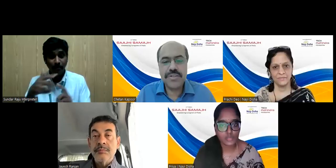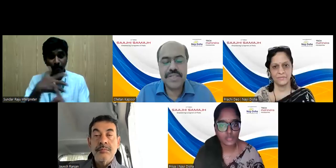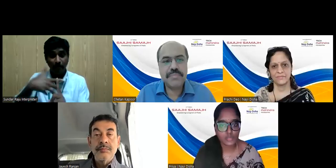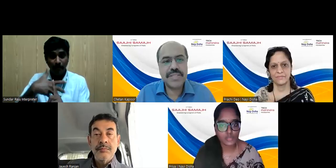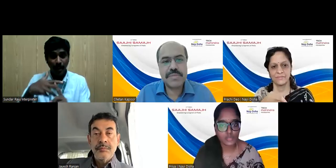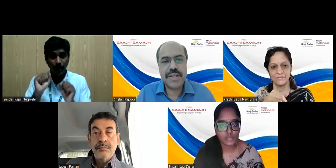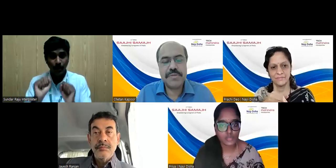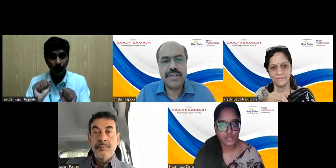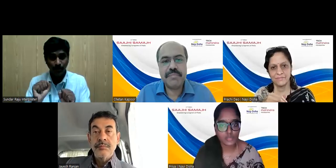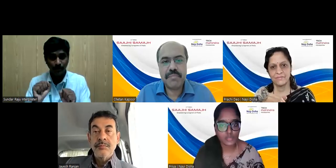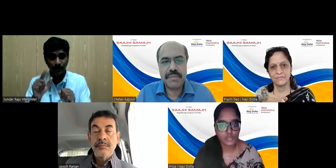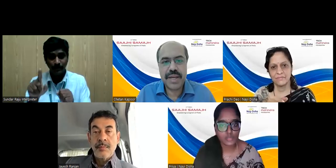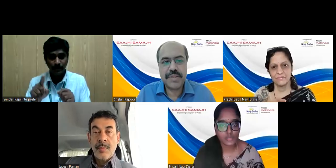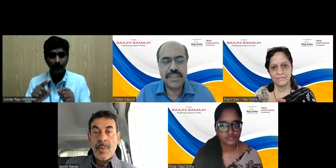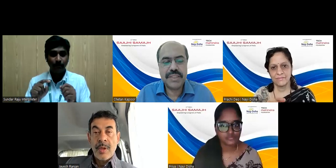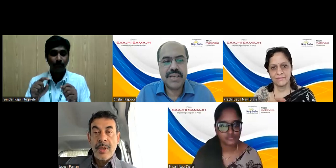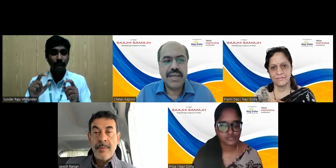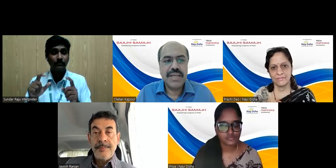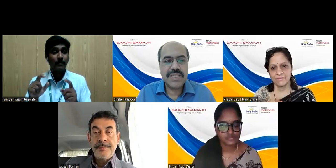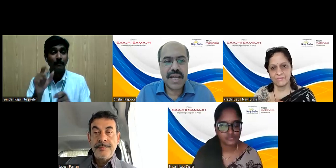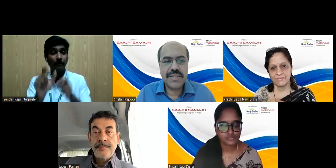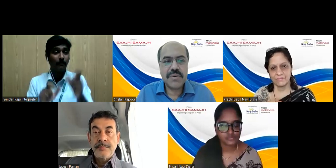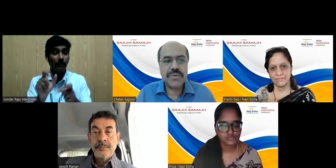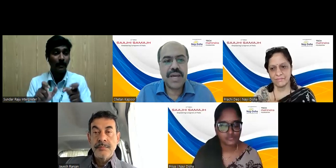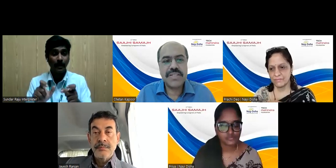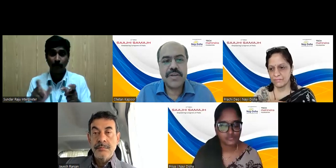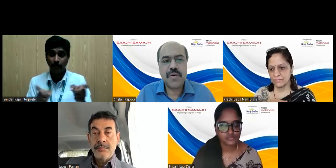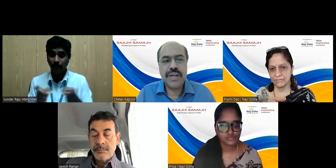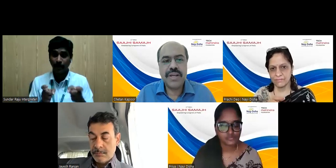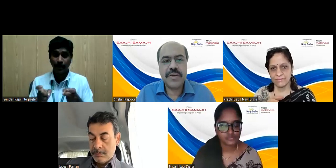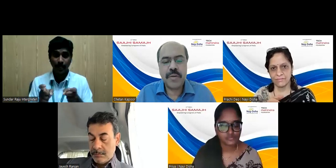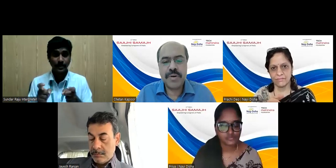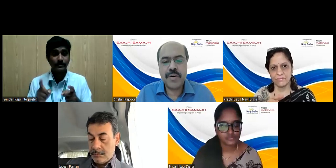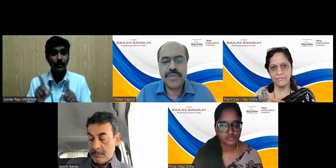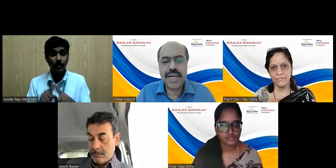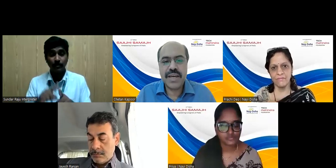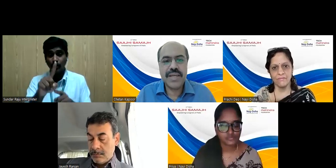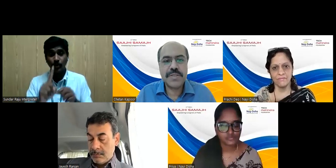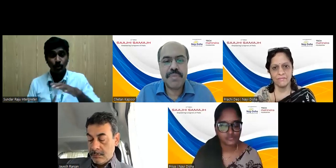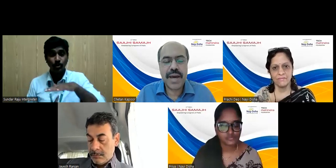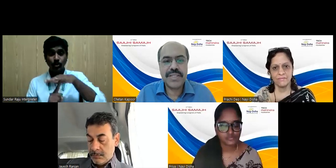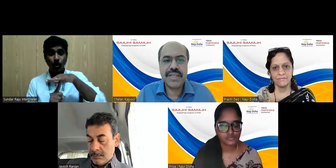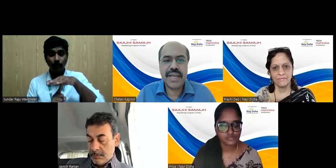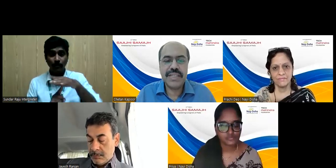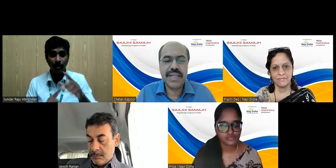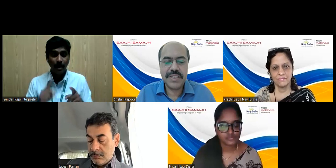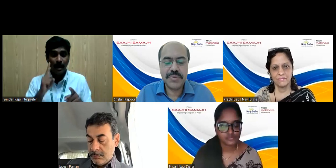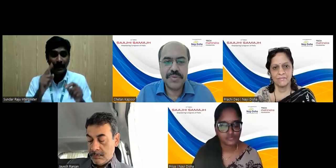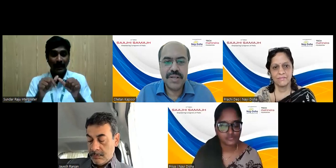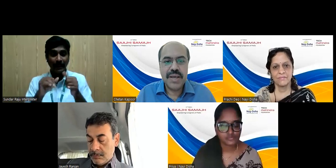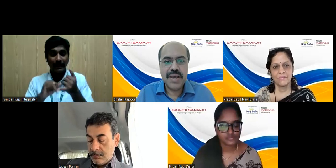in psychology, business management, and public management. He stands out as the All India topper of his IAS batch in